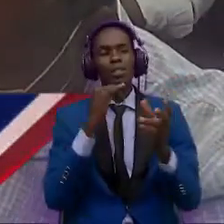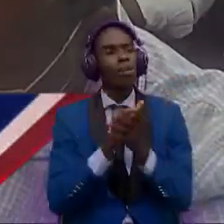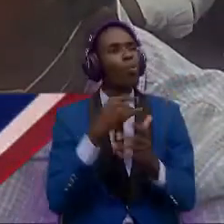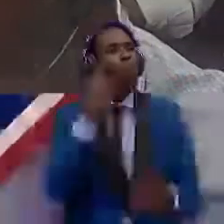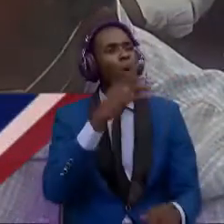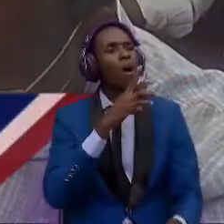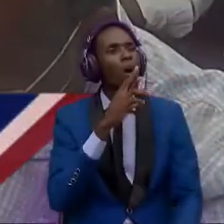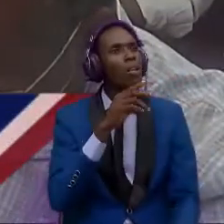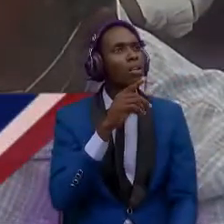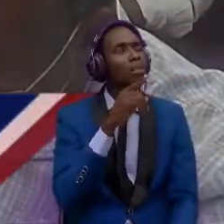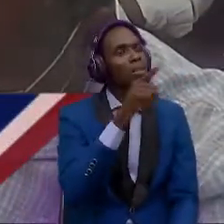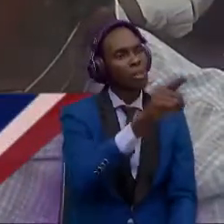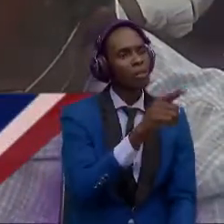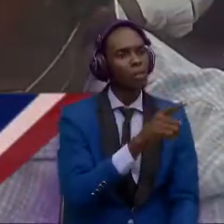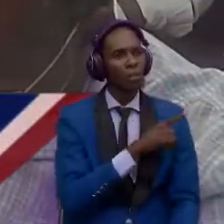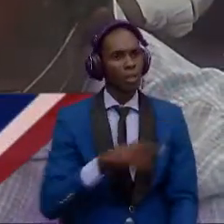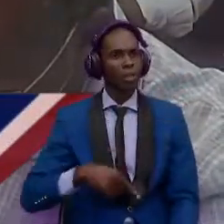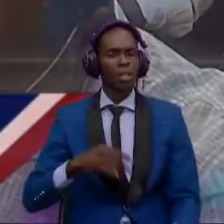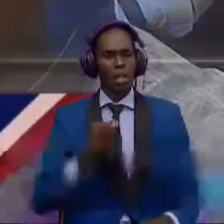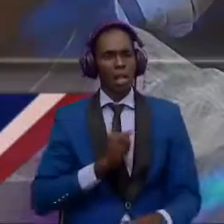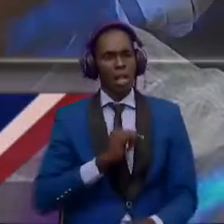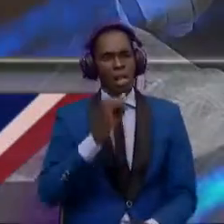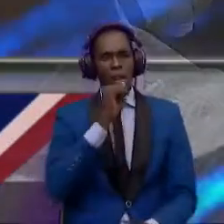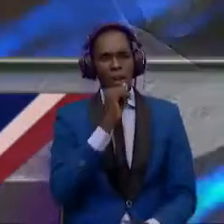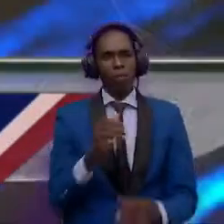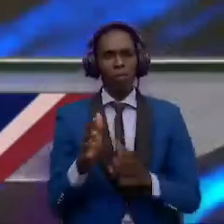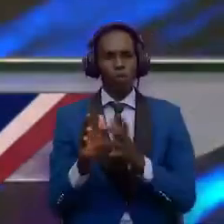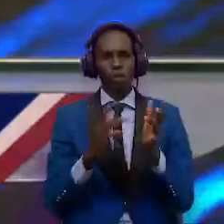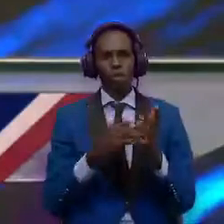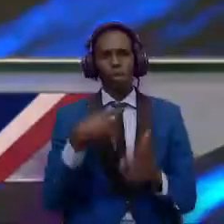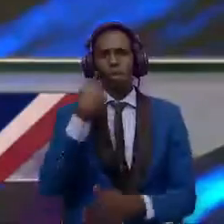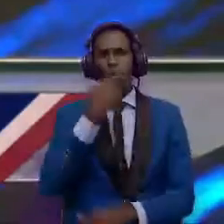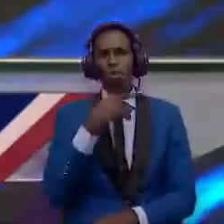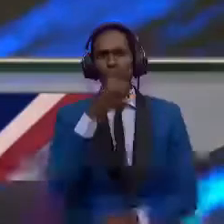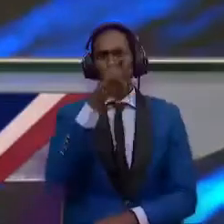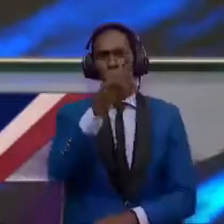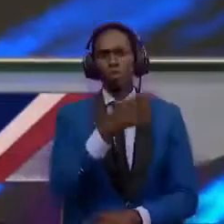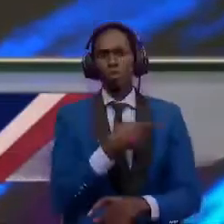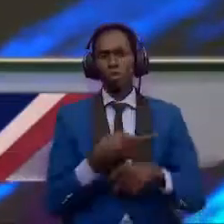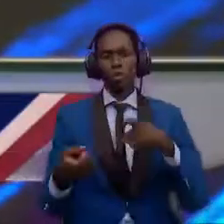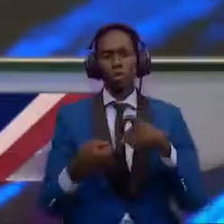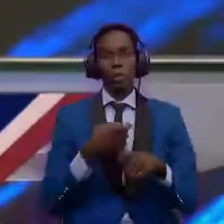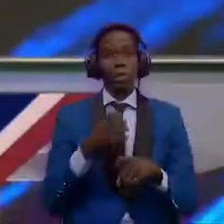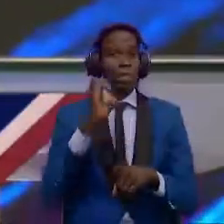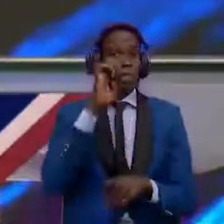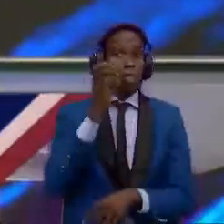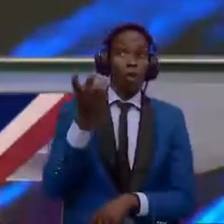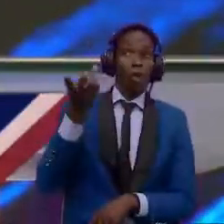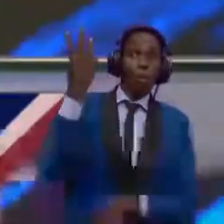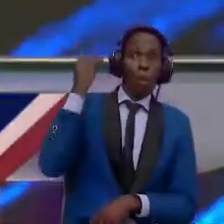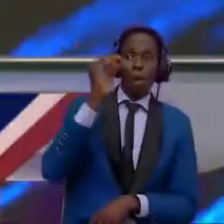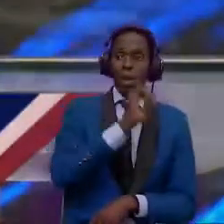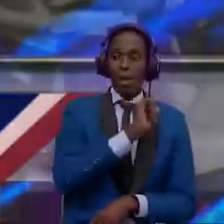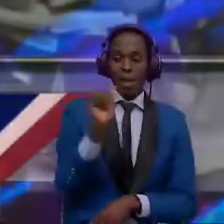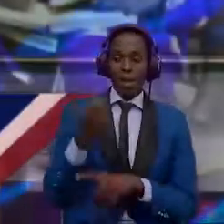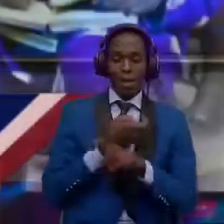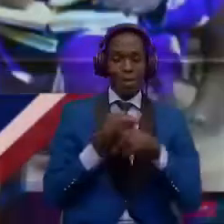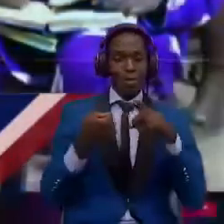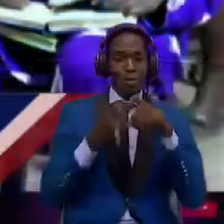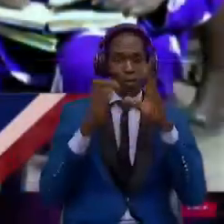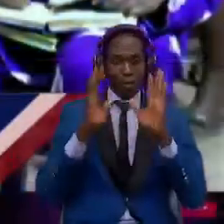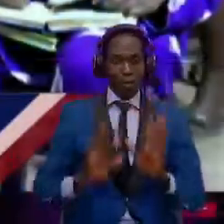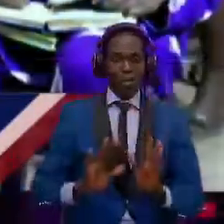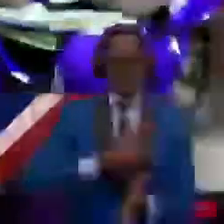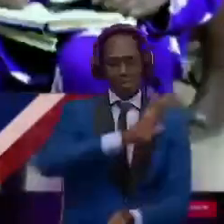thou persecutest. He was a persecutor, then he became a preacher. This man